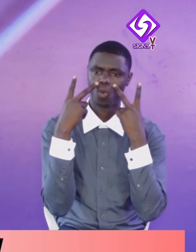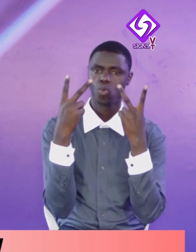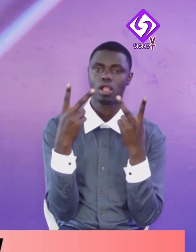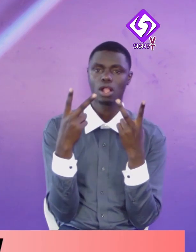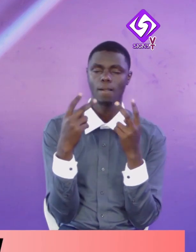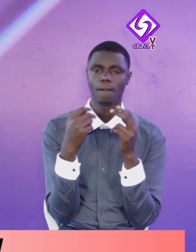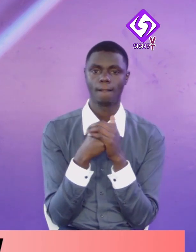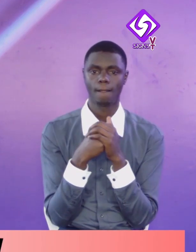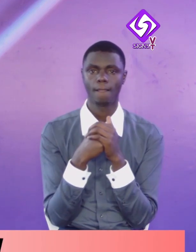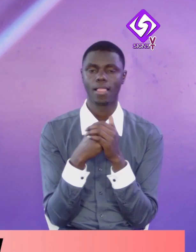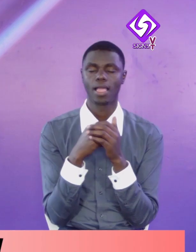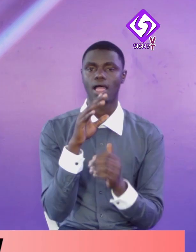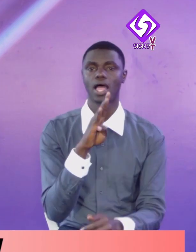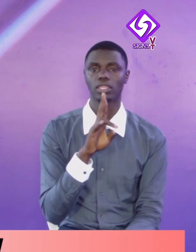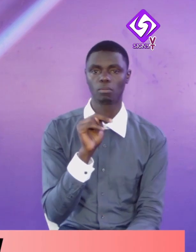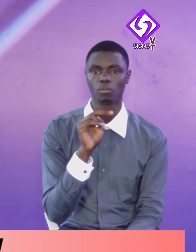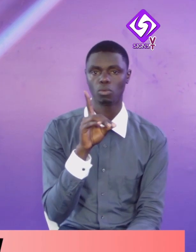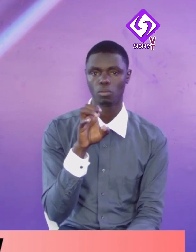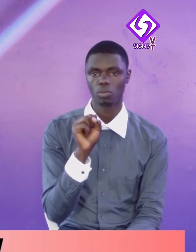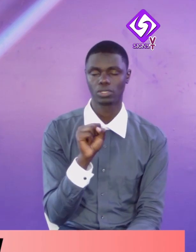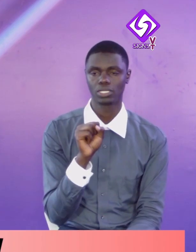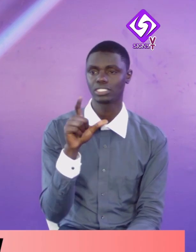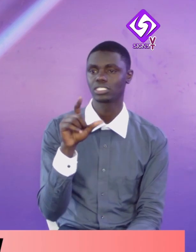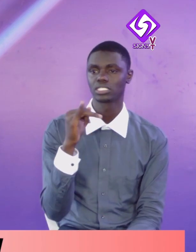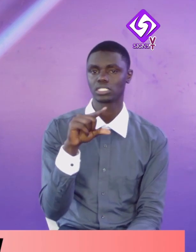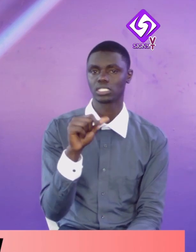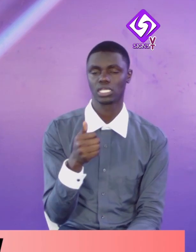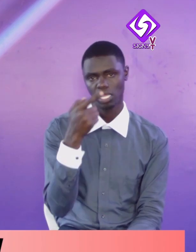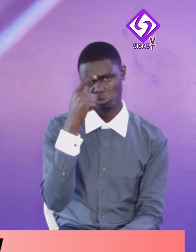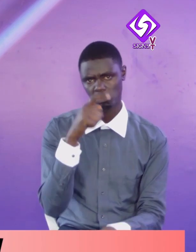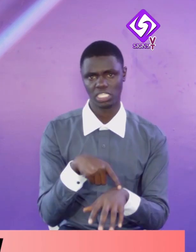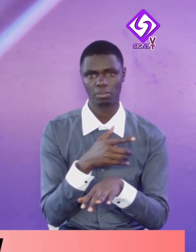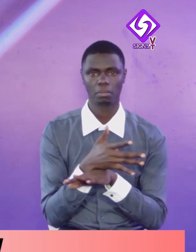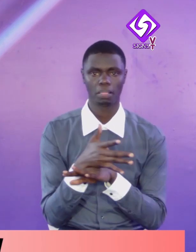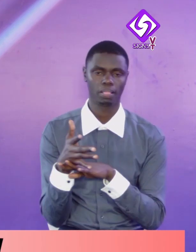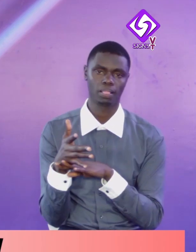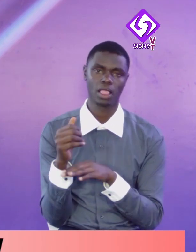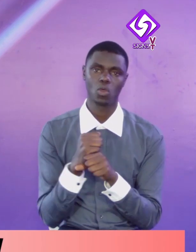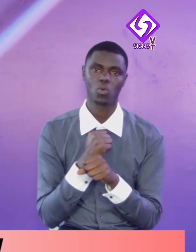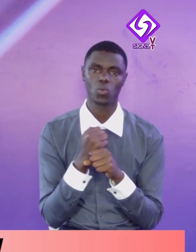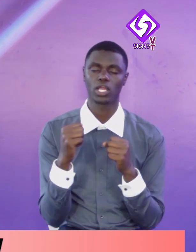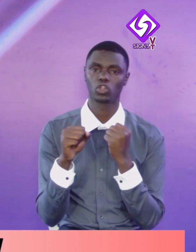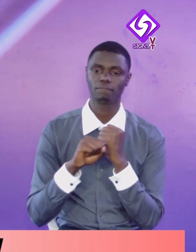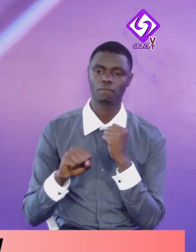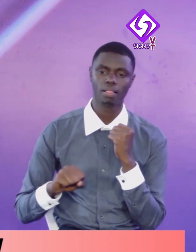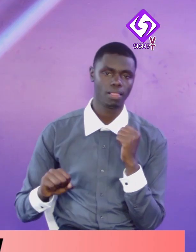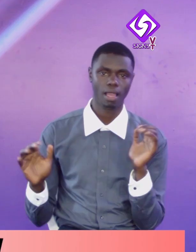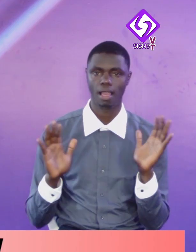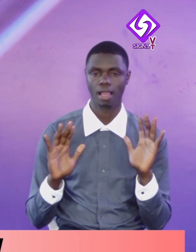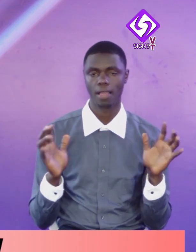the Bundesliga table. Because of time, I think we can't talk about so much,